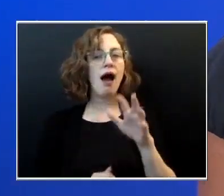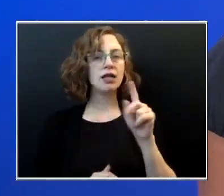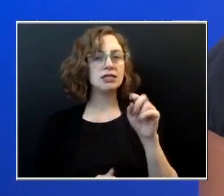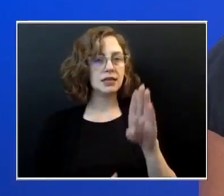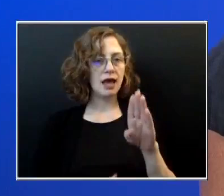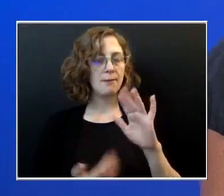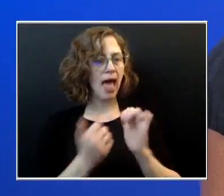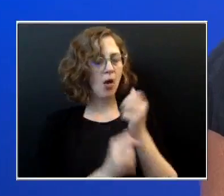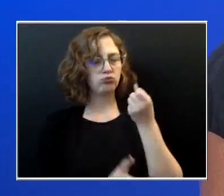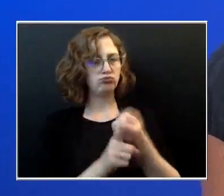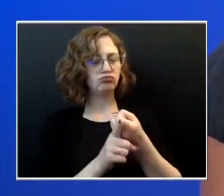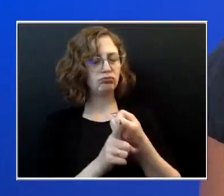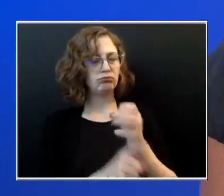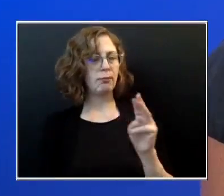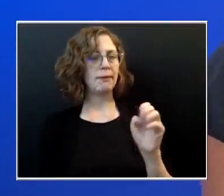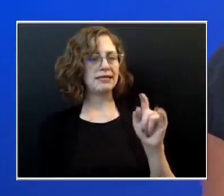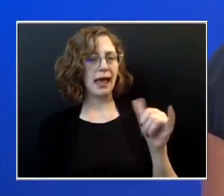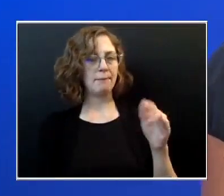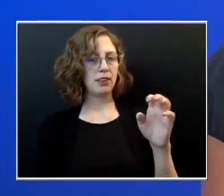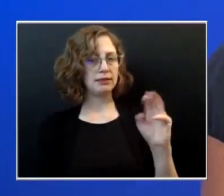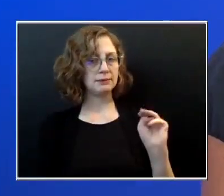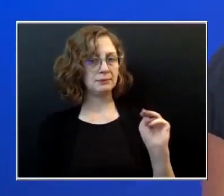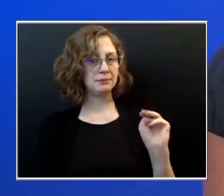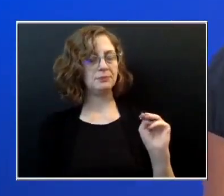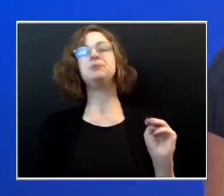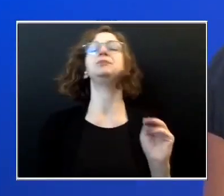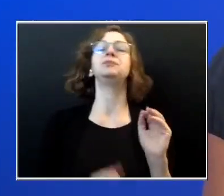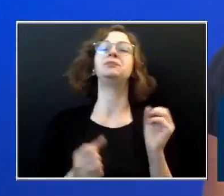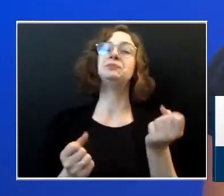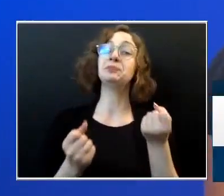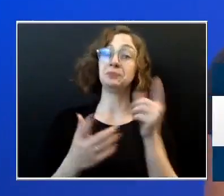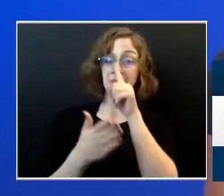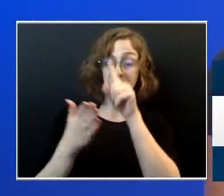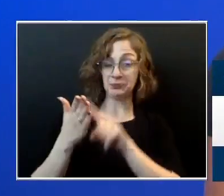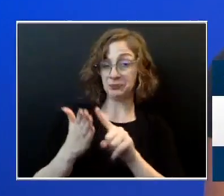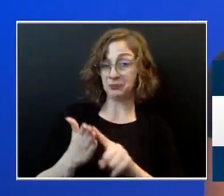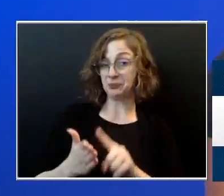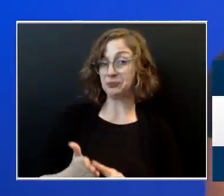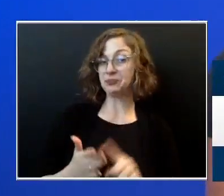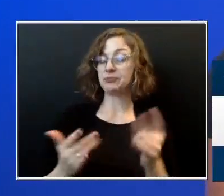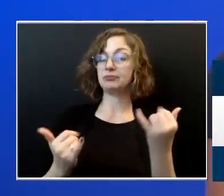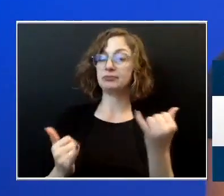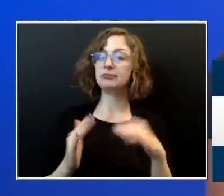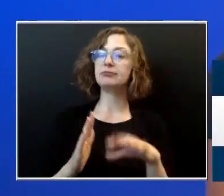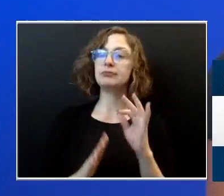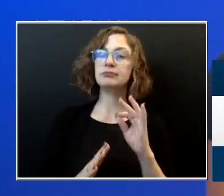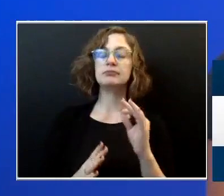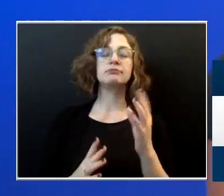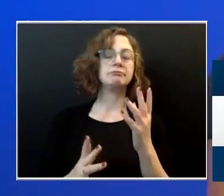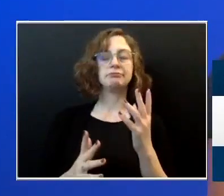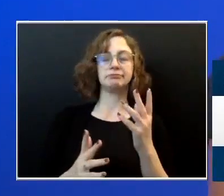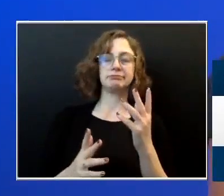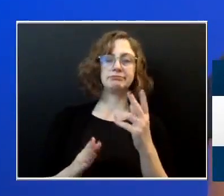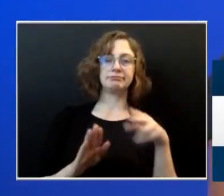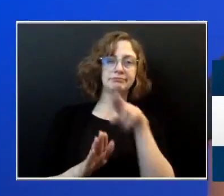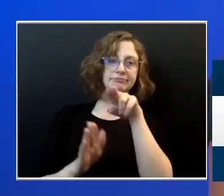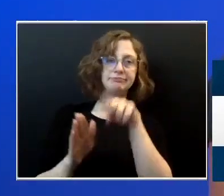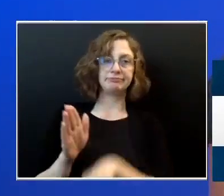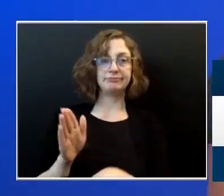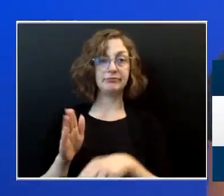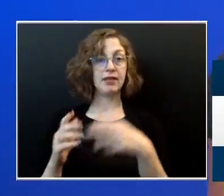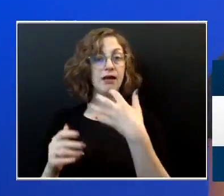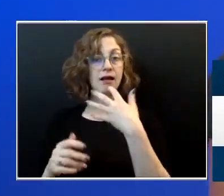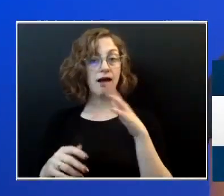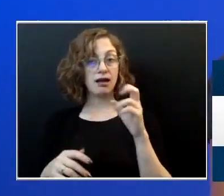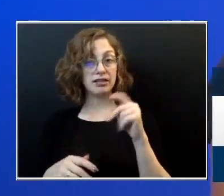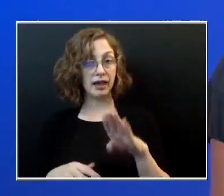to suggest that sitting in a hot tub, or a sauna, can benefit a number of different metabolic factors. So improving